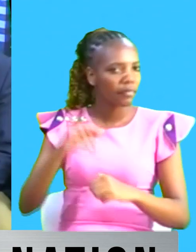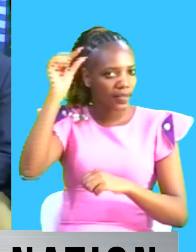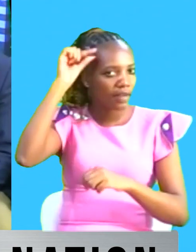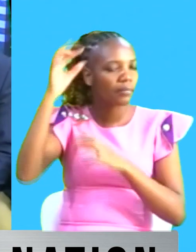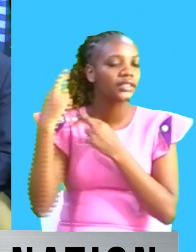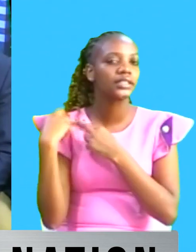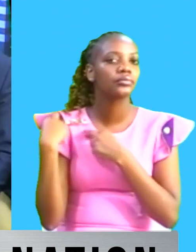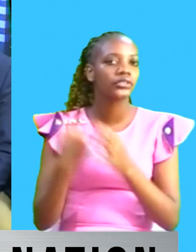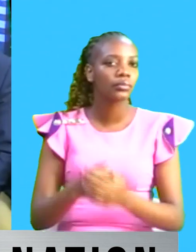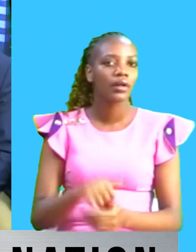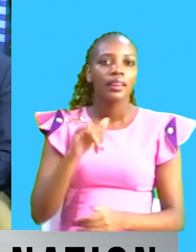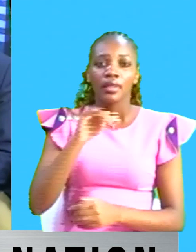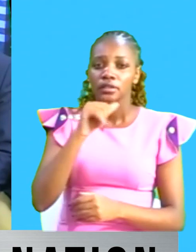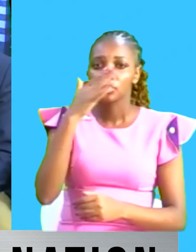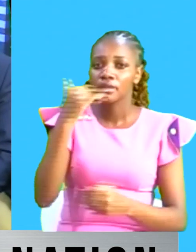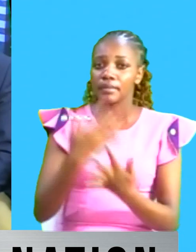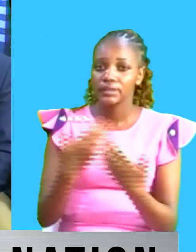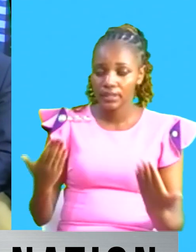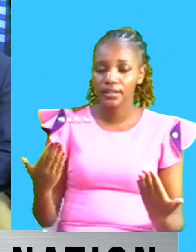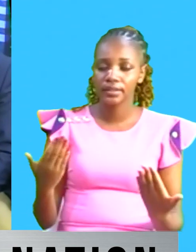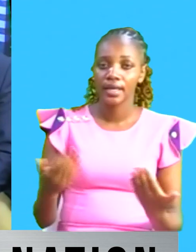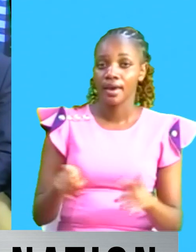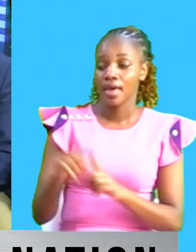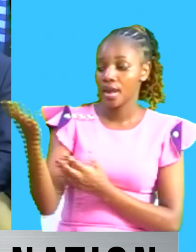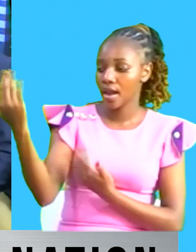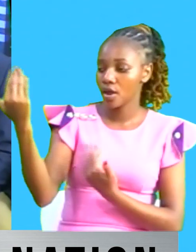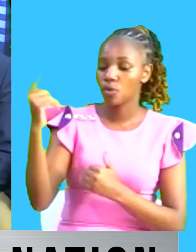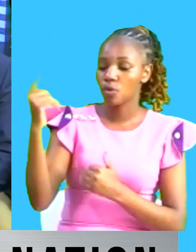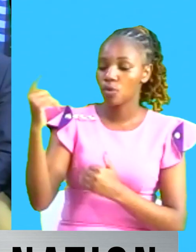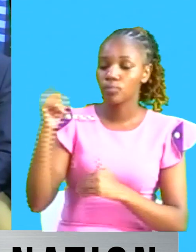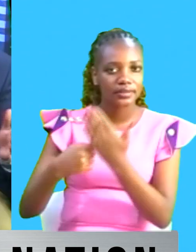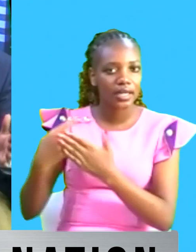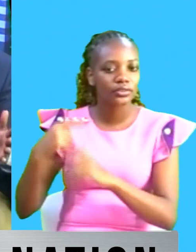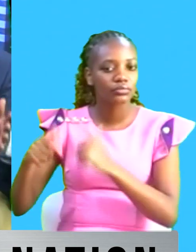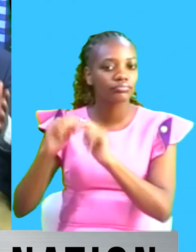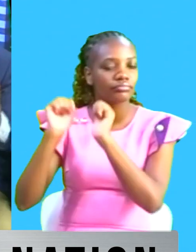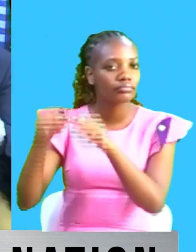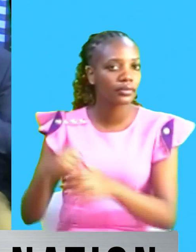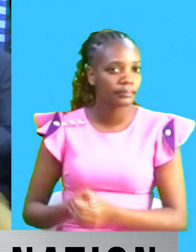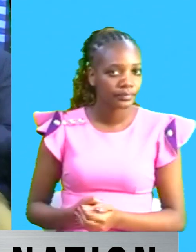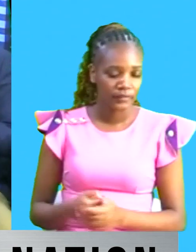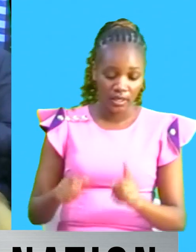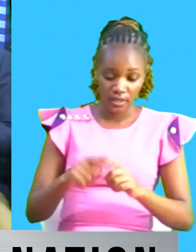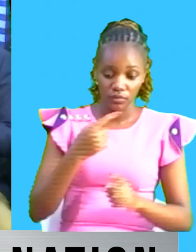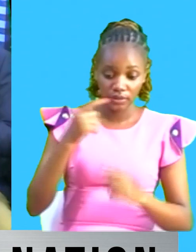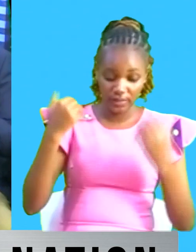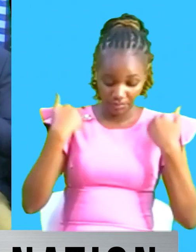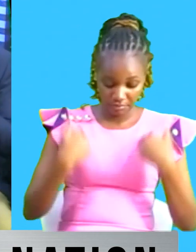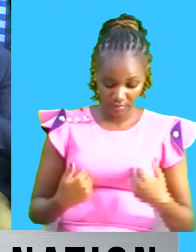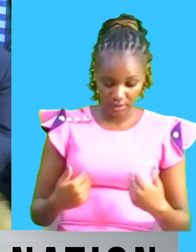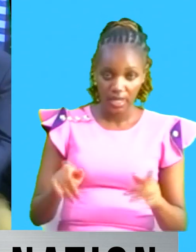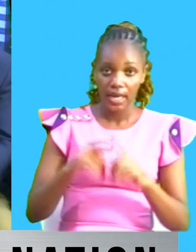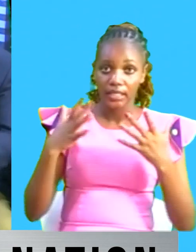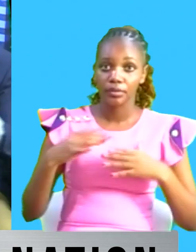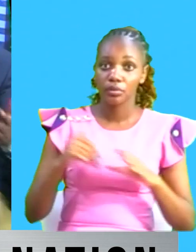the best kind of things to face. I hope in these discussions, I think that me, myself, and people who are in the